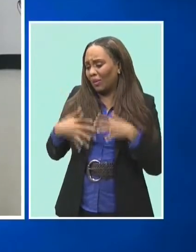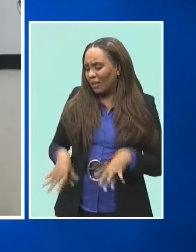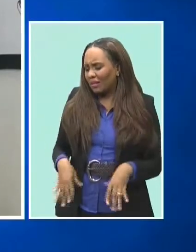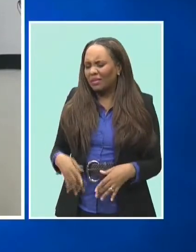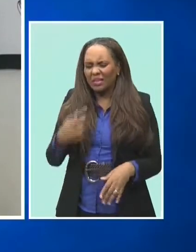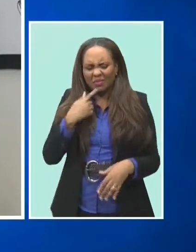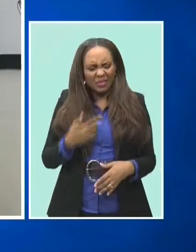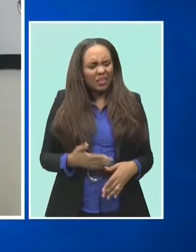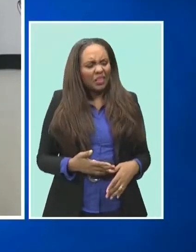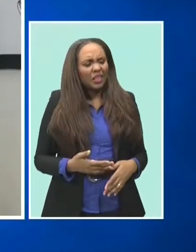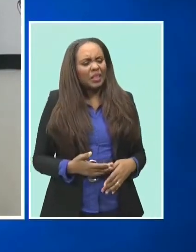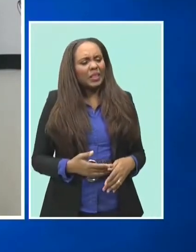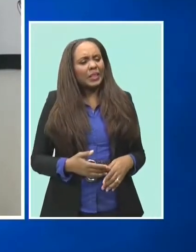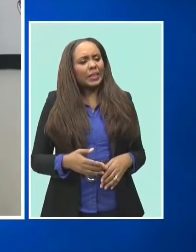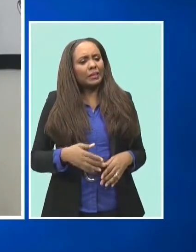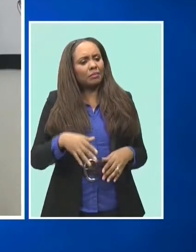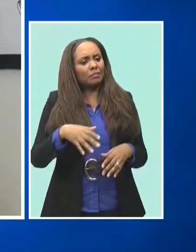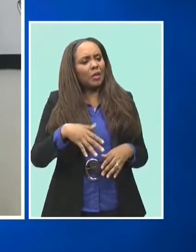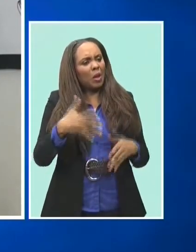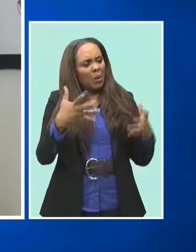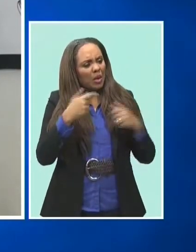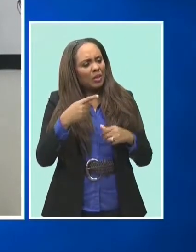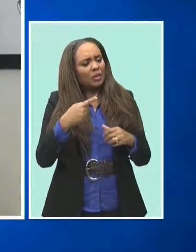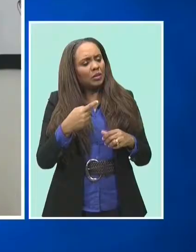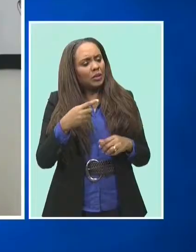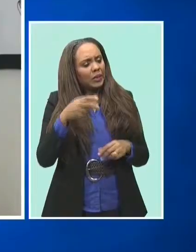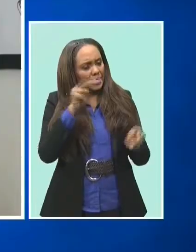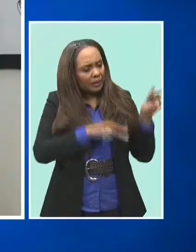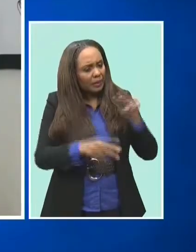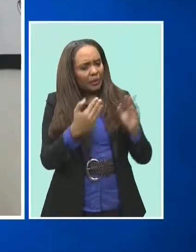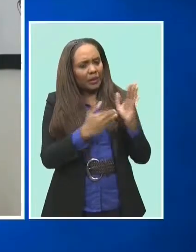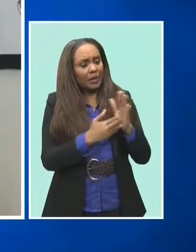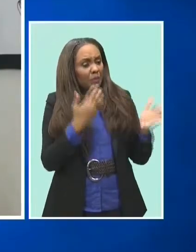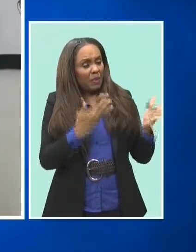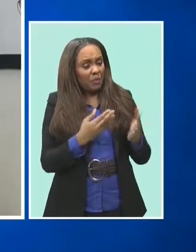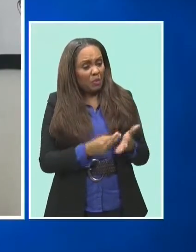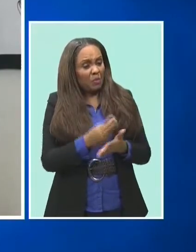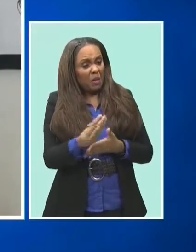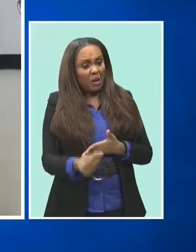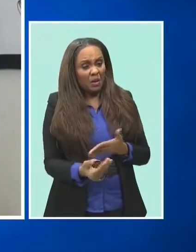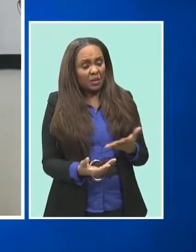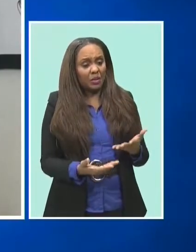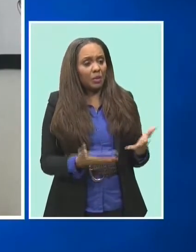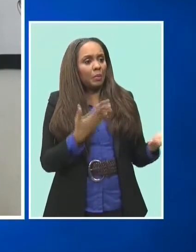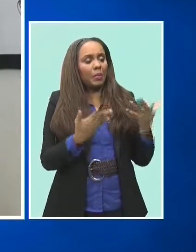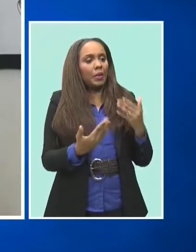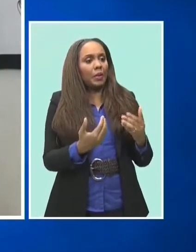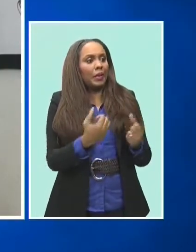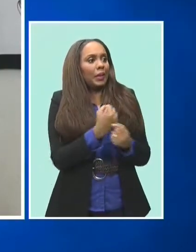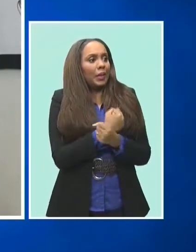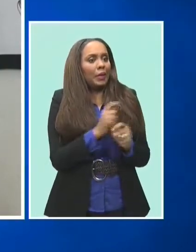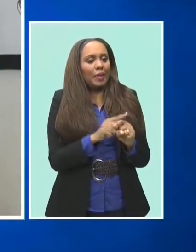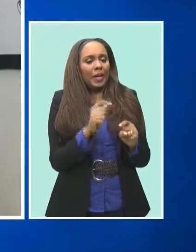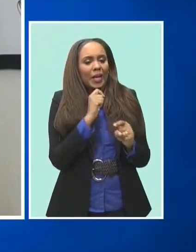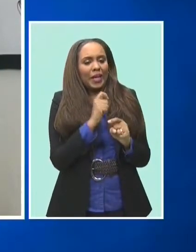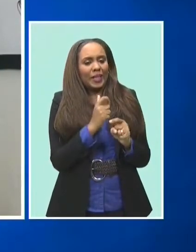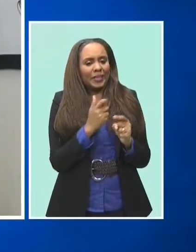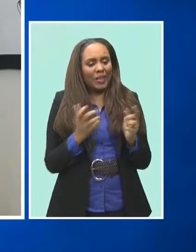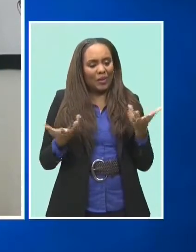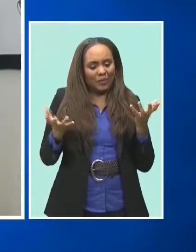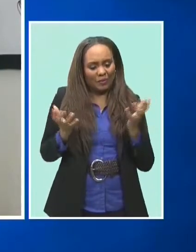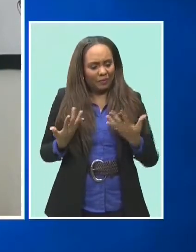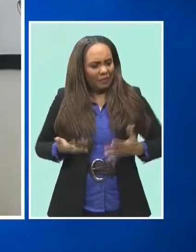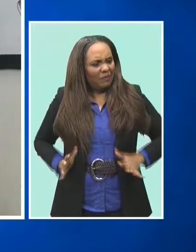have, and maybe it's something that you bought on sale and you didn't really like it anymore, or maybe something that you love but it doesn't fit. You can bring it and